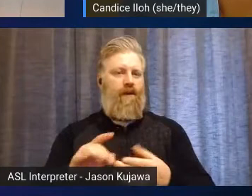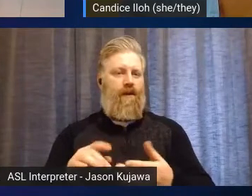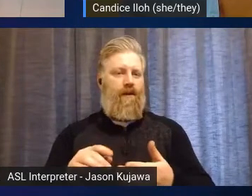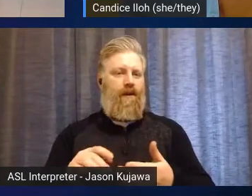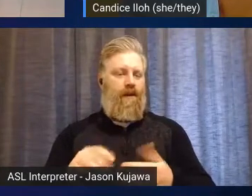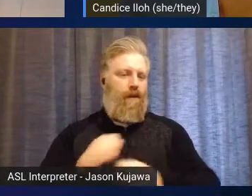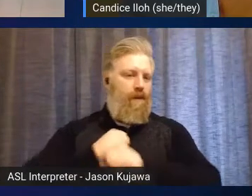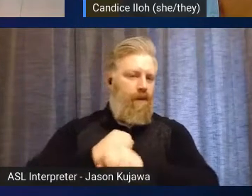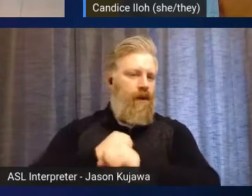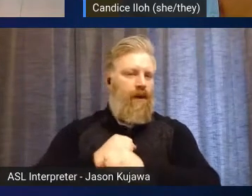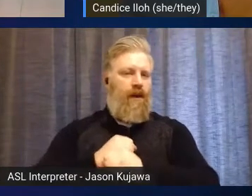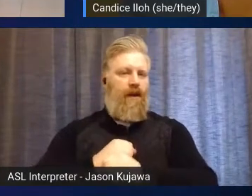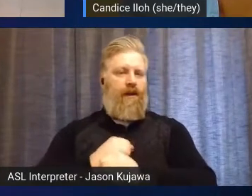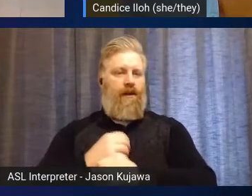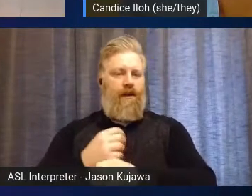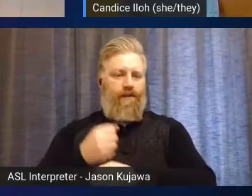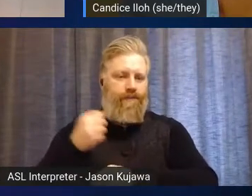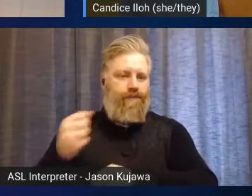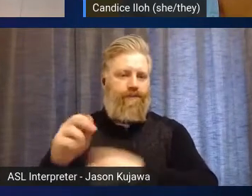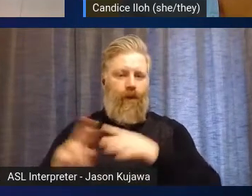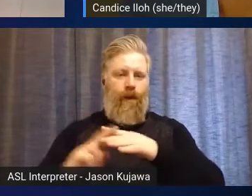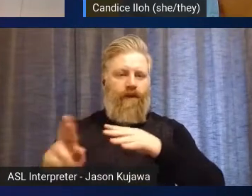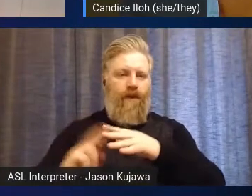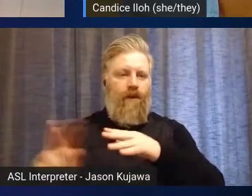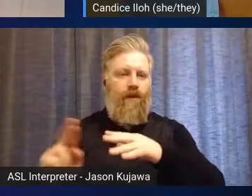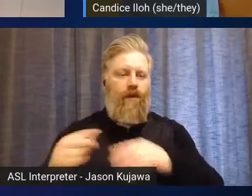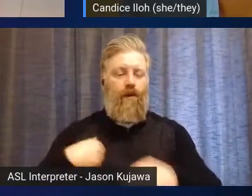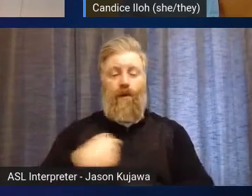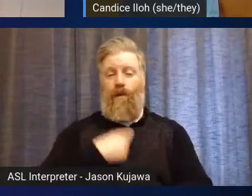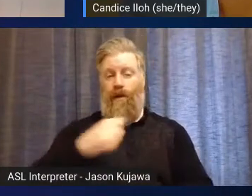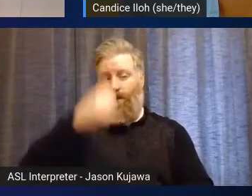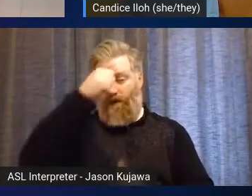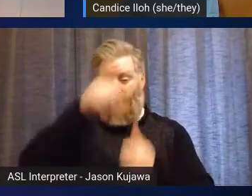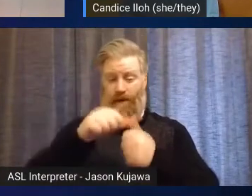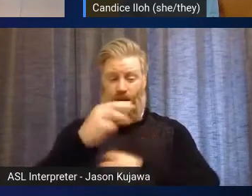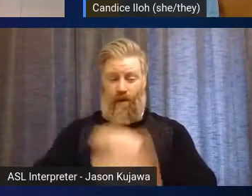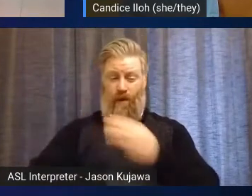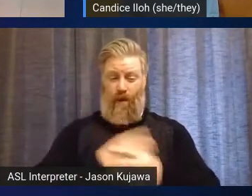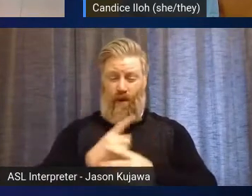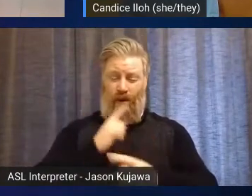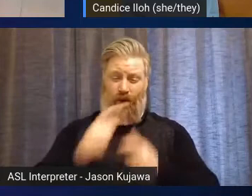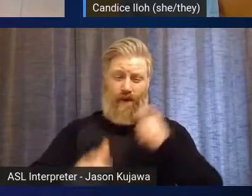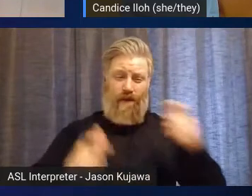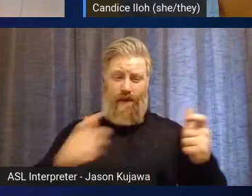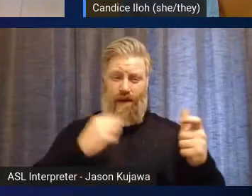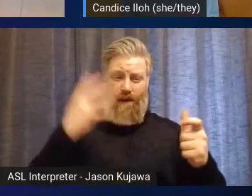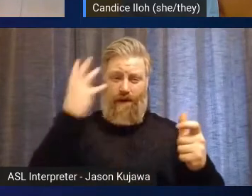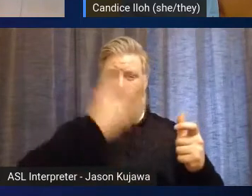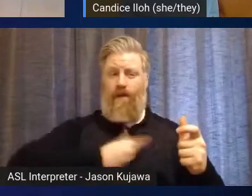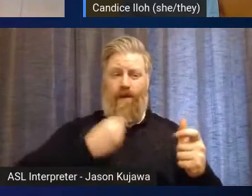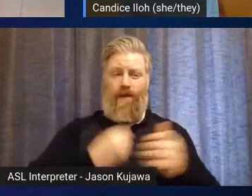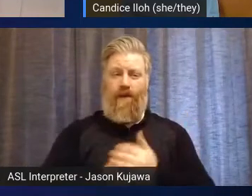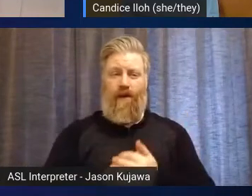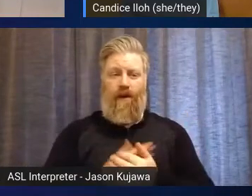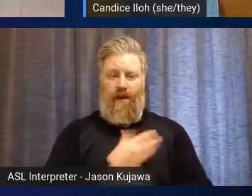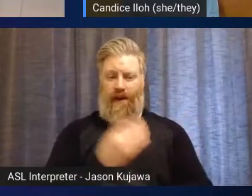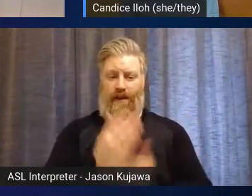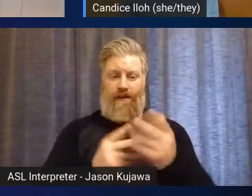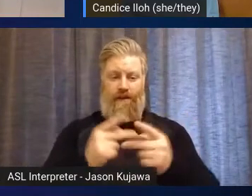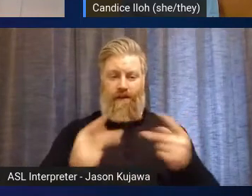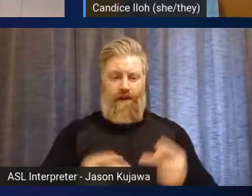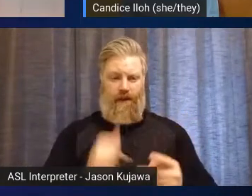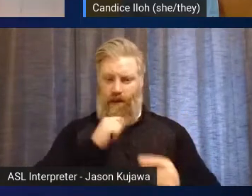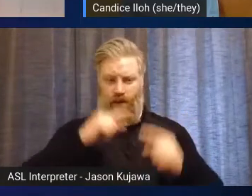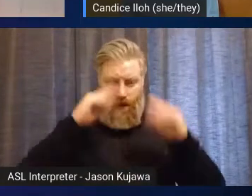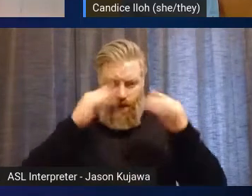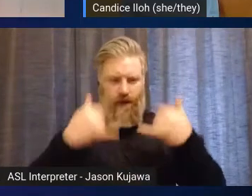protecting and housing refugees. And I think we have to remember that the world is big and it's beautiful. Even the places that you least expect are still doing